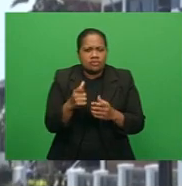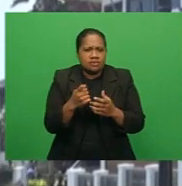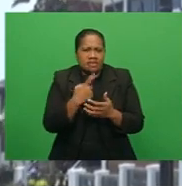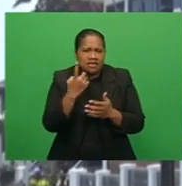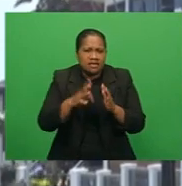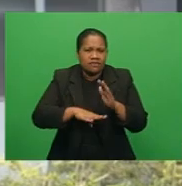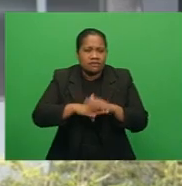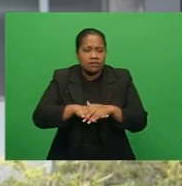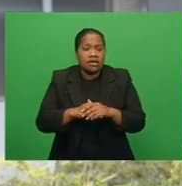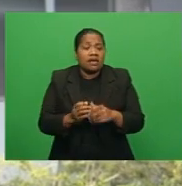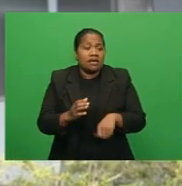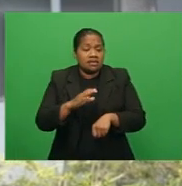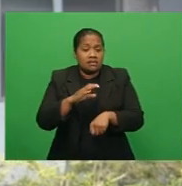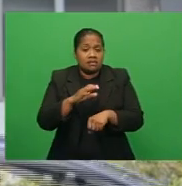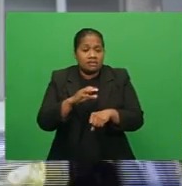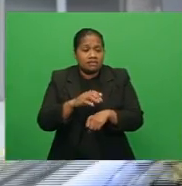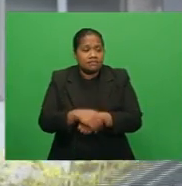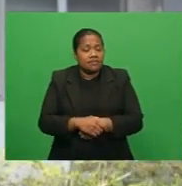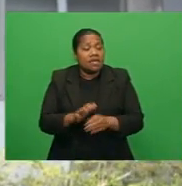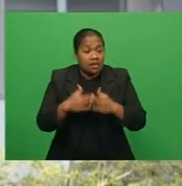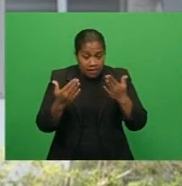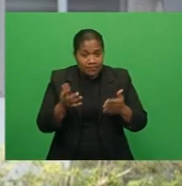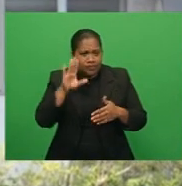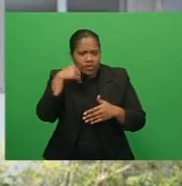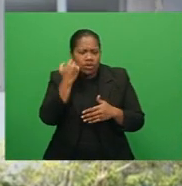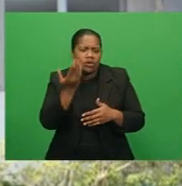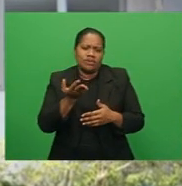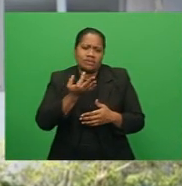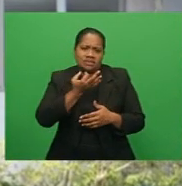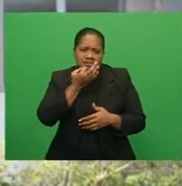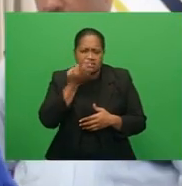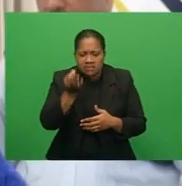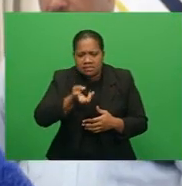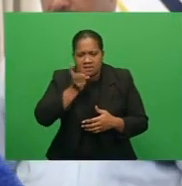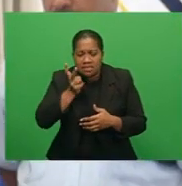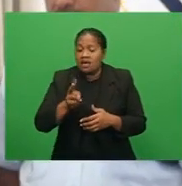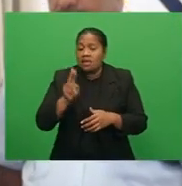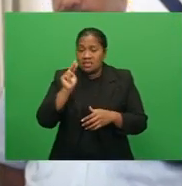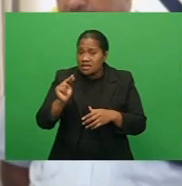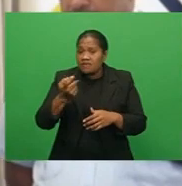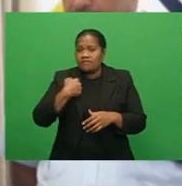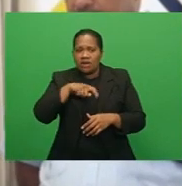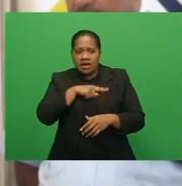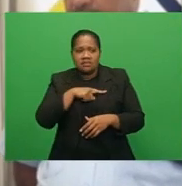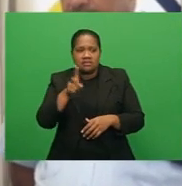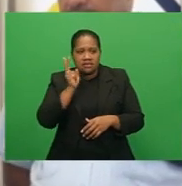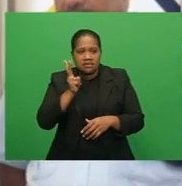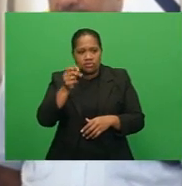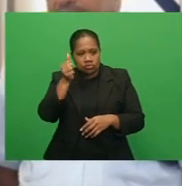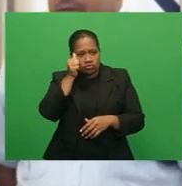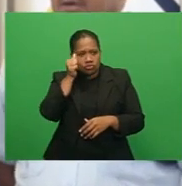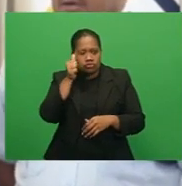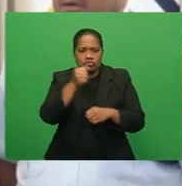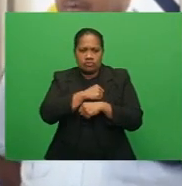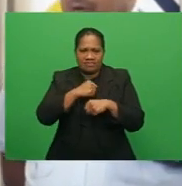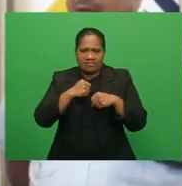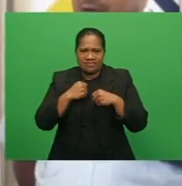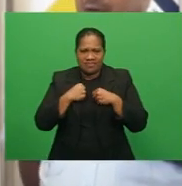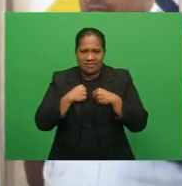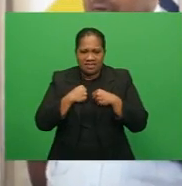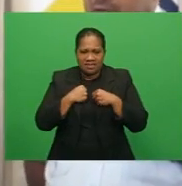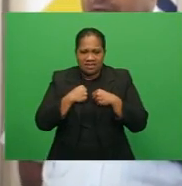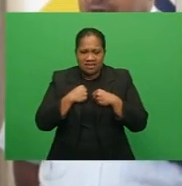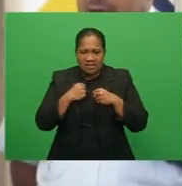officers' judgment. And I always re-emphasize the need for us to know our powers, the perimeter of